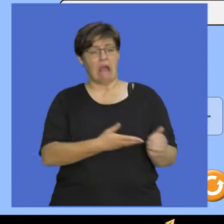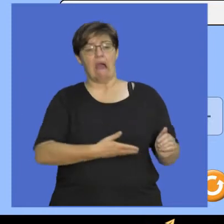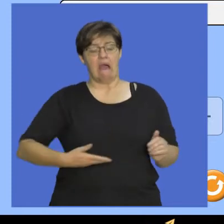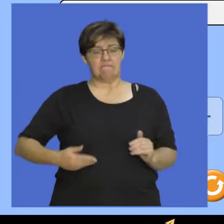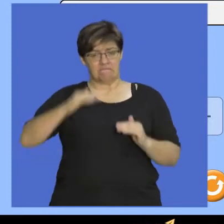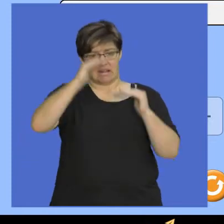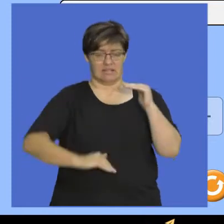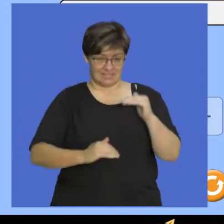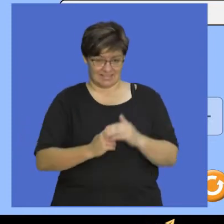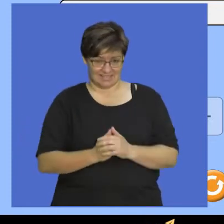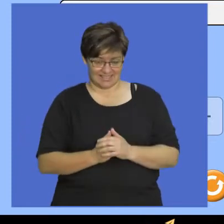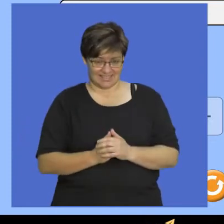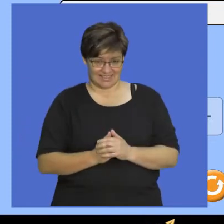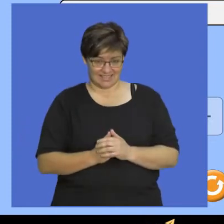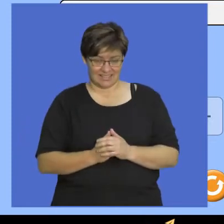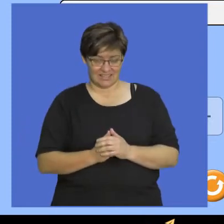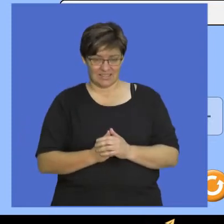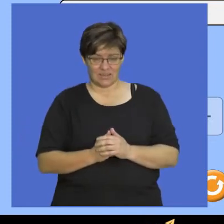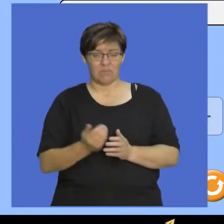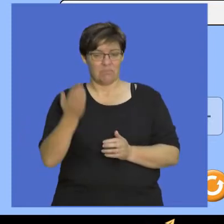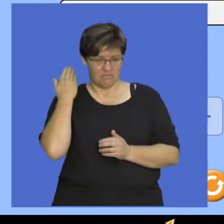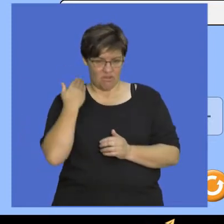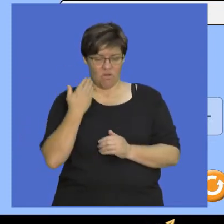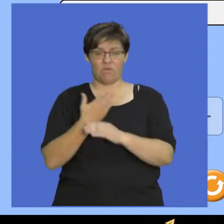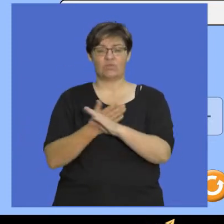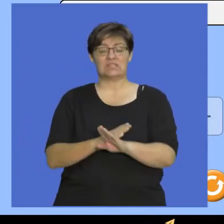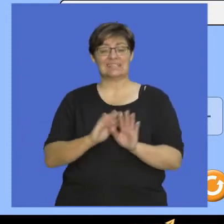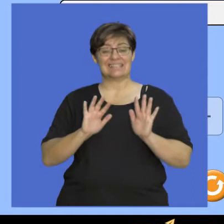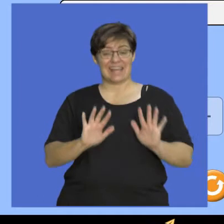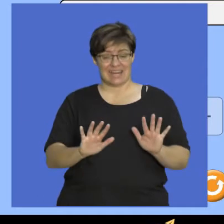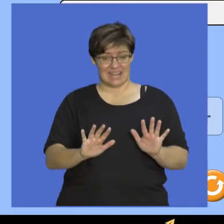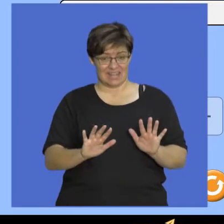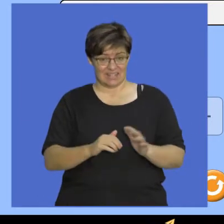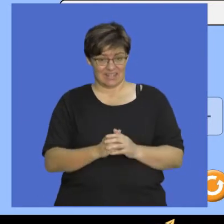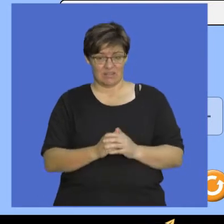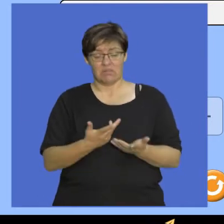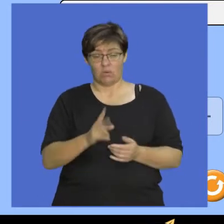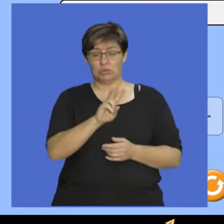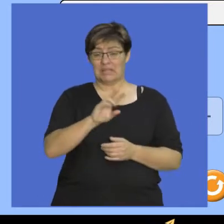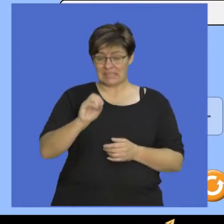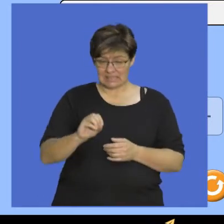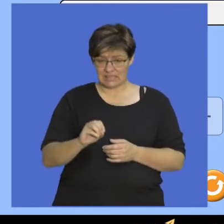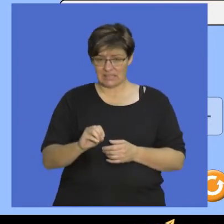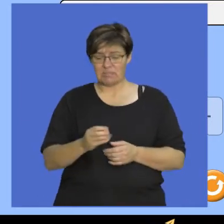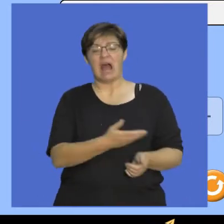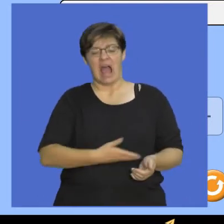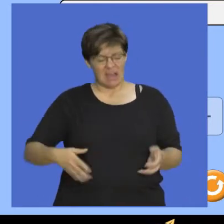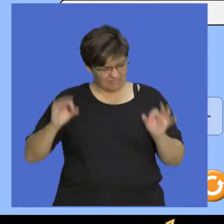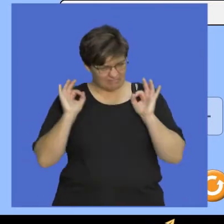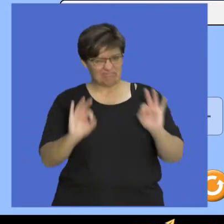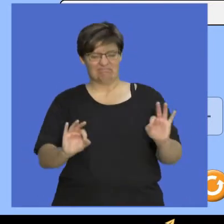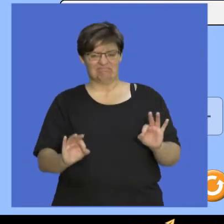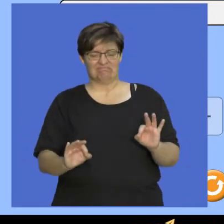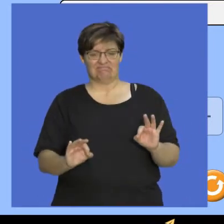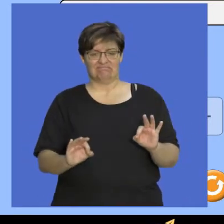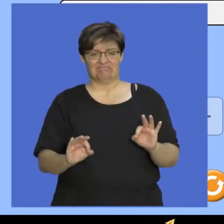half of what we had initially when we had a resistance of, okay, if we make it 20, it's actually exactly half the